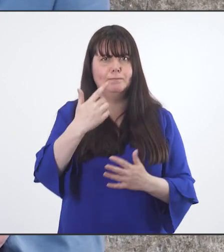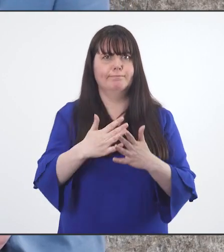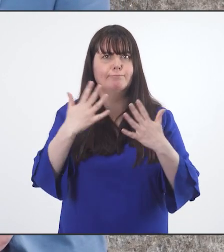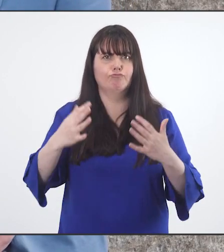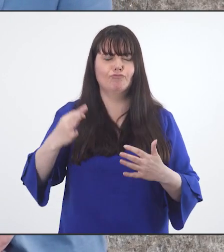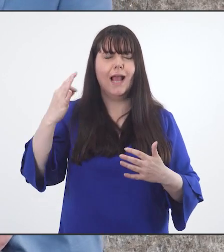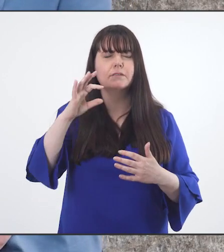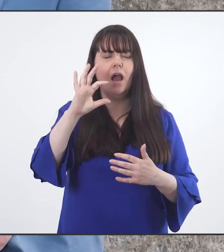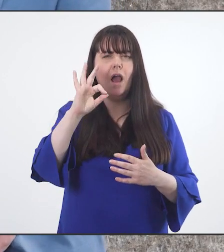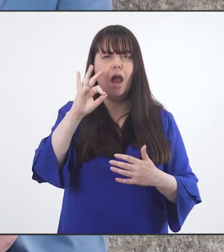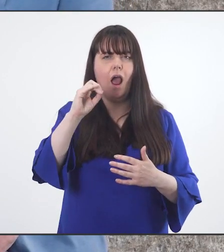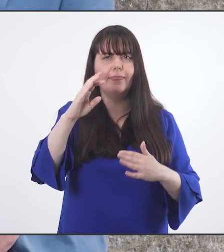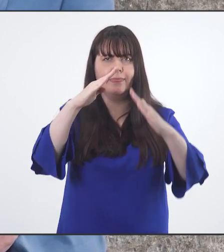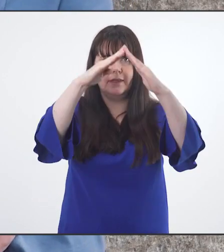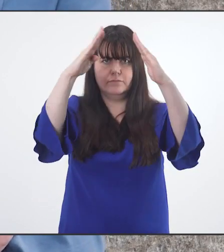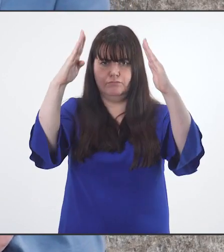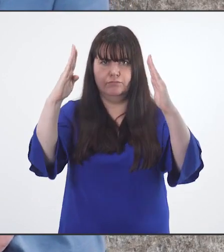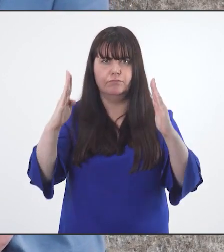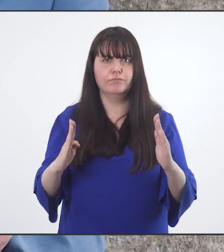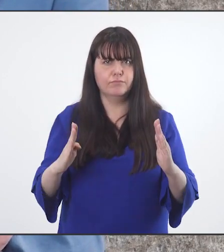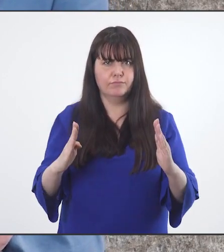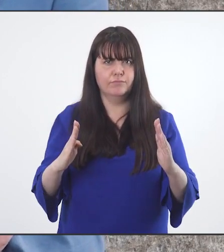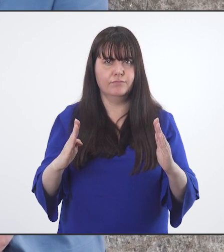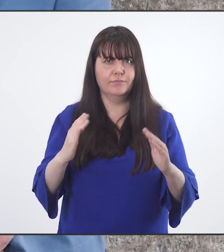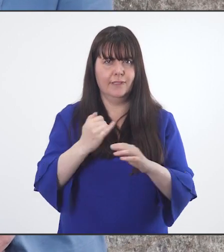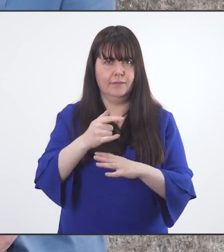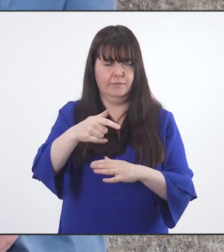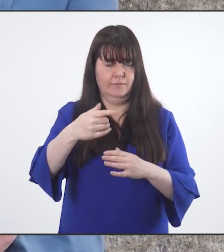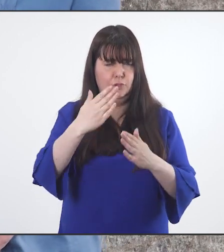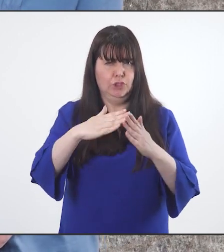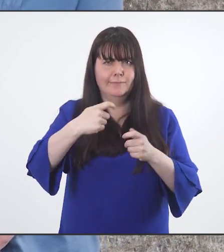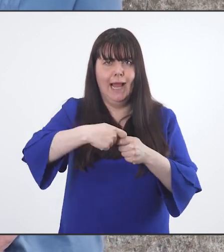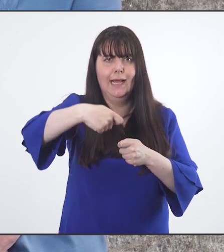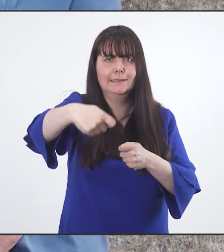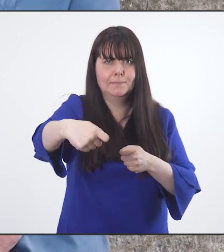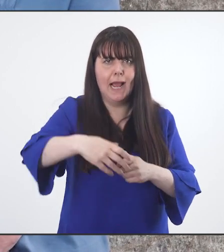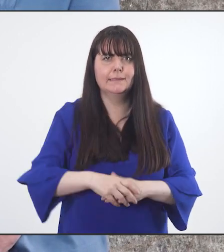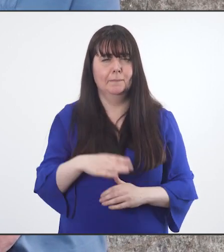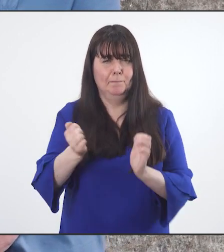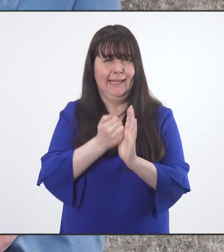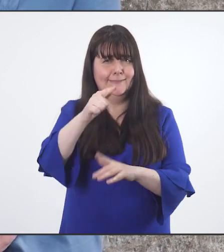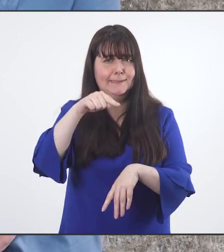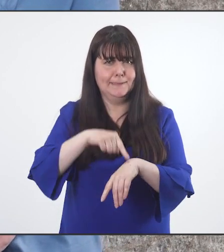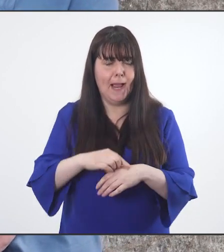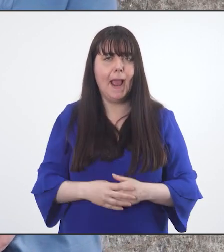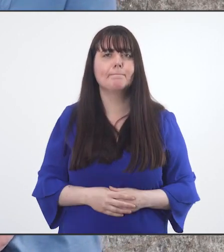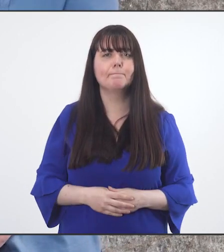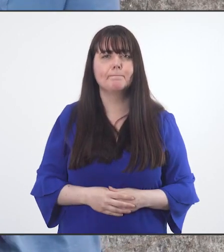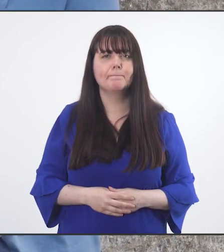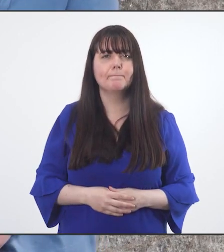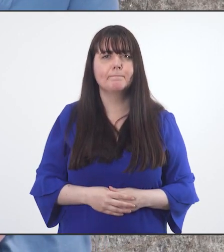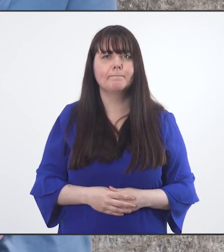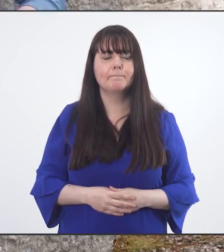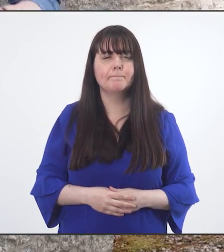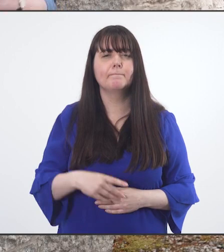time we see the addition of a northern aisle to the church. There are 2 great Gothic arches inside an arcade